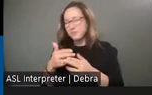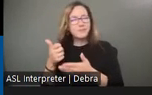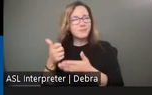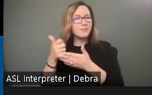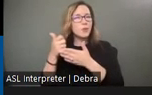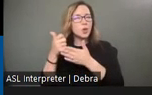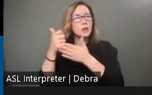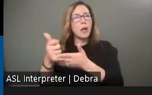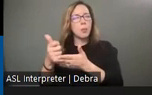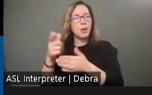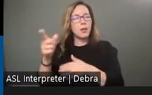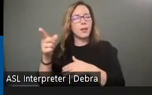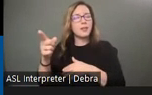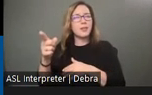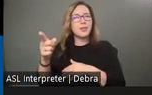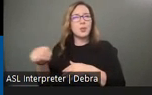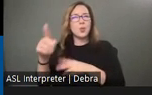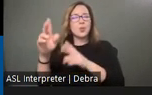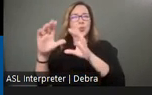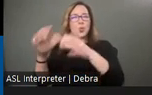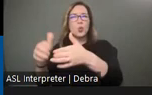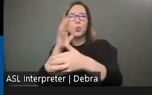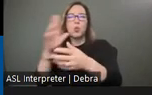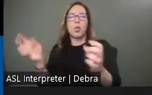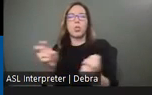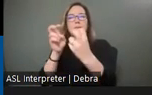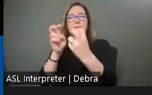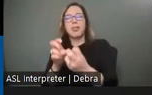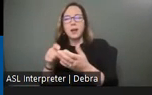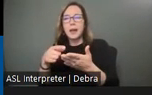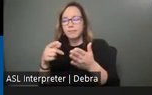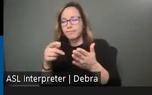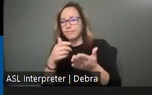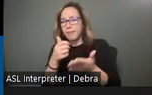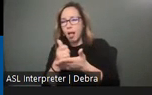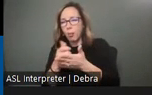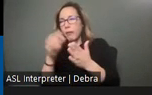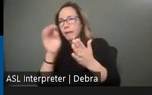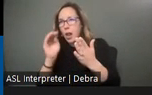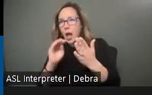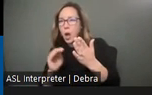to sit down and meet with applicants to help them go through things.